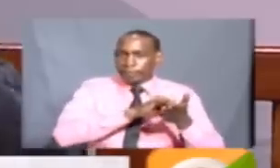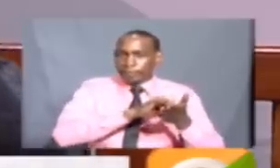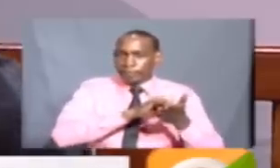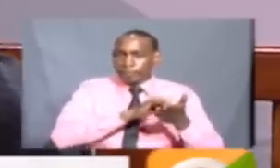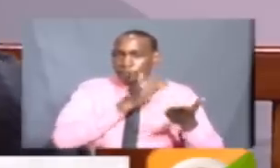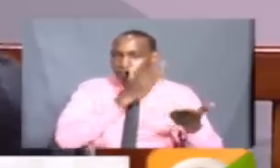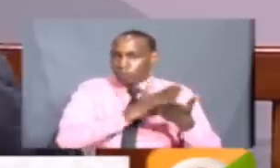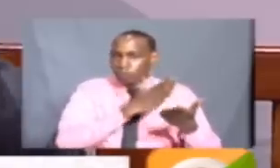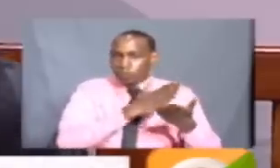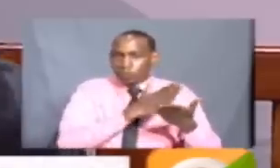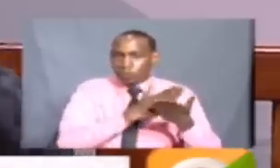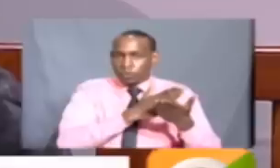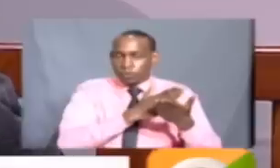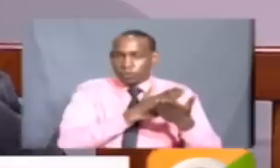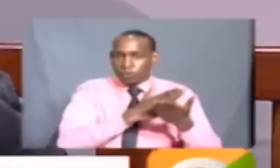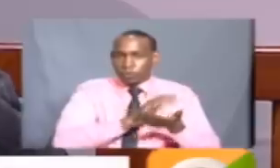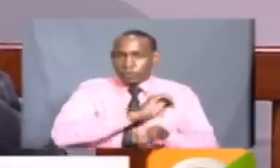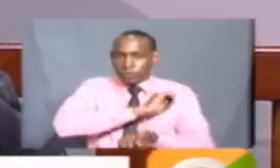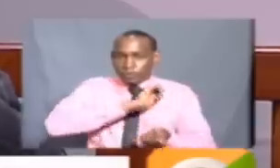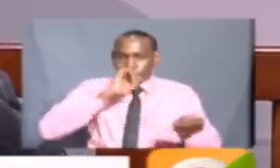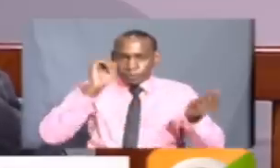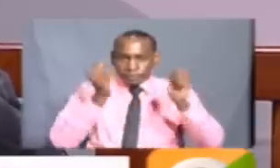real game changer